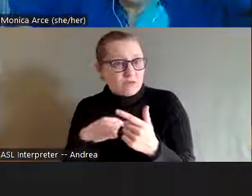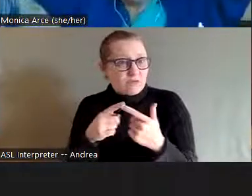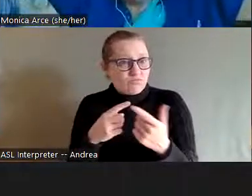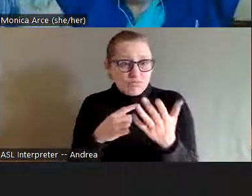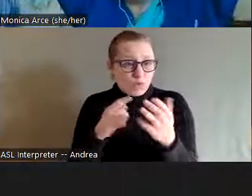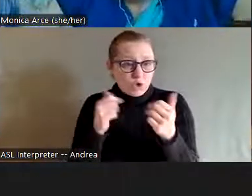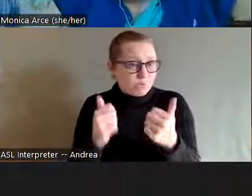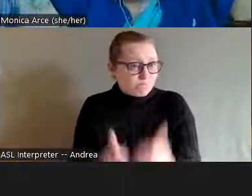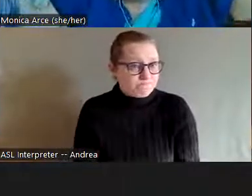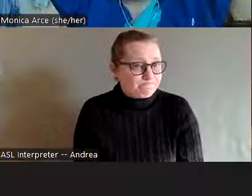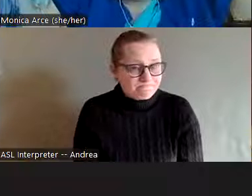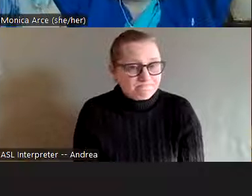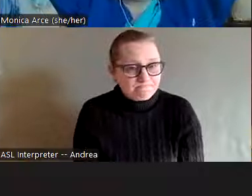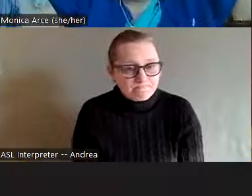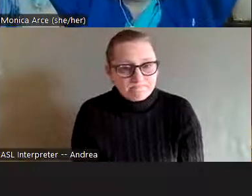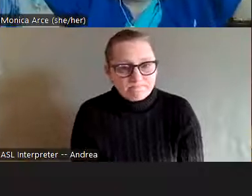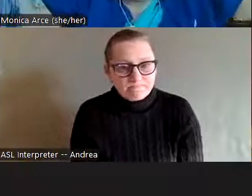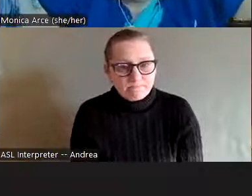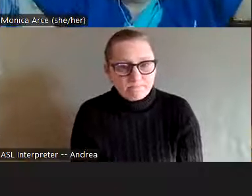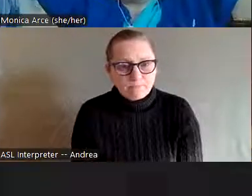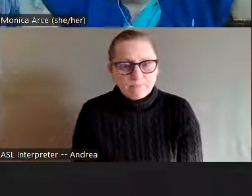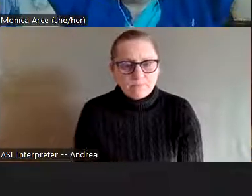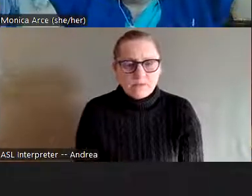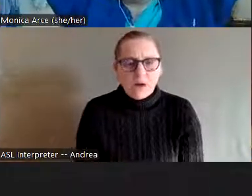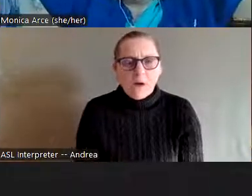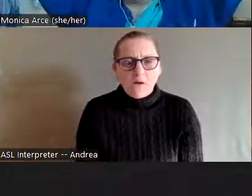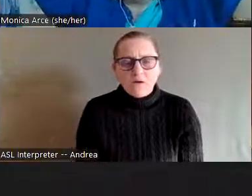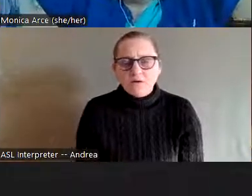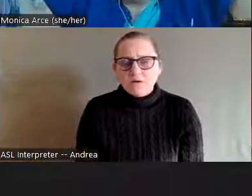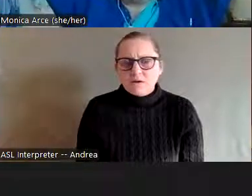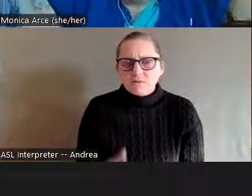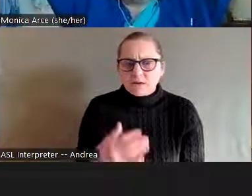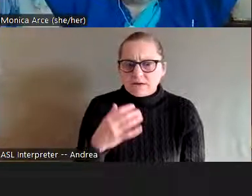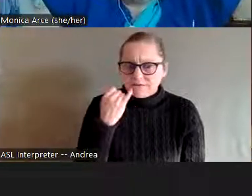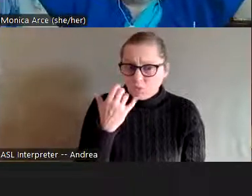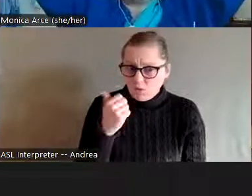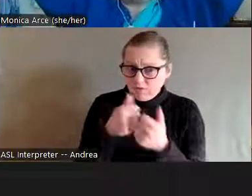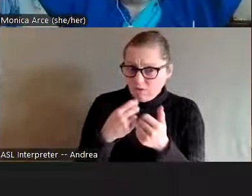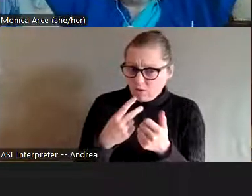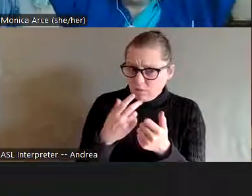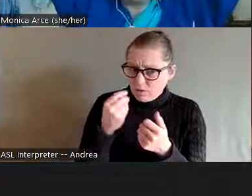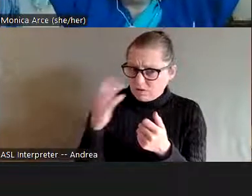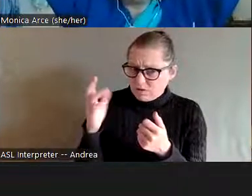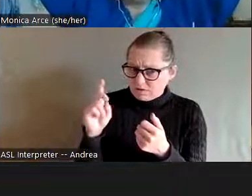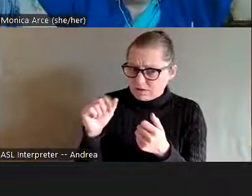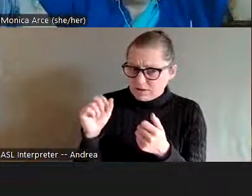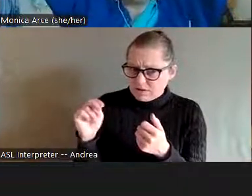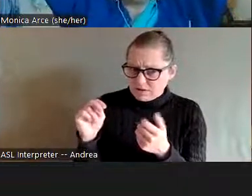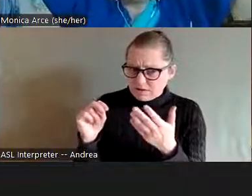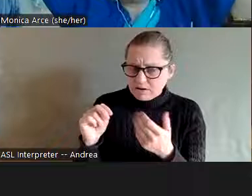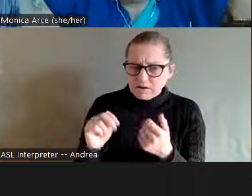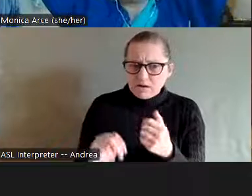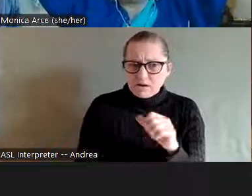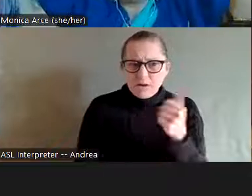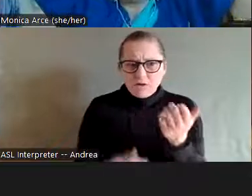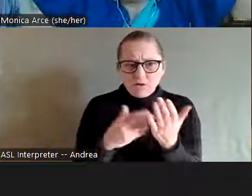it. I do have a follow-up, but I wanted to let Dan go. Oh, the other thing that I wanted to